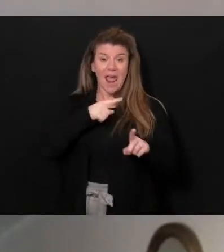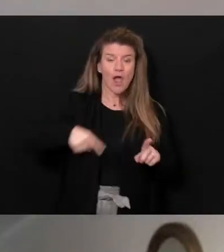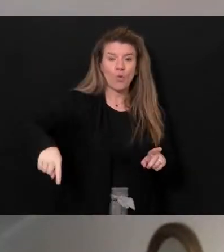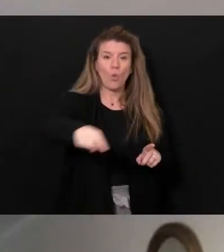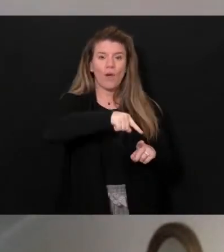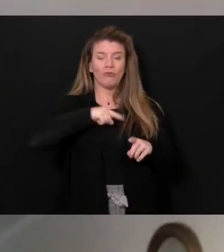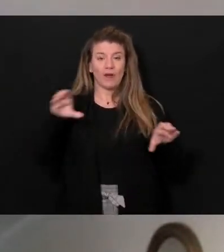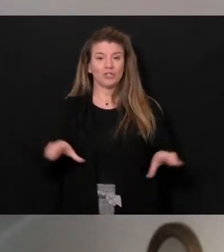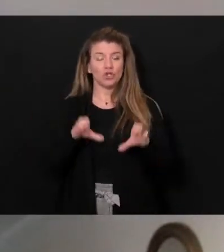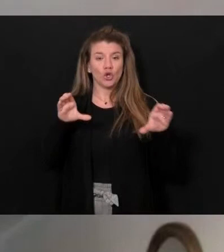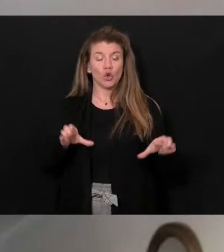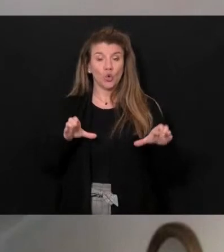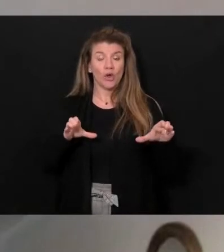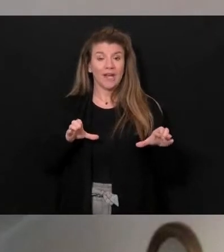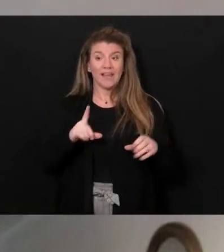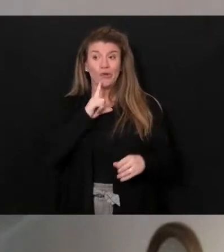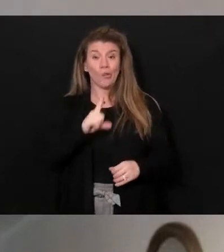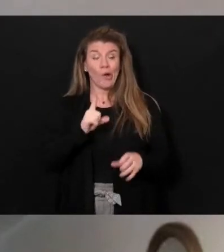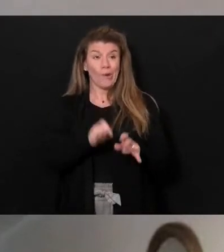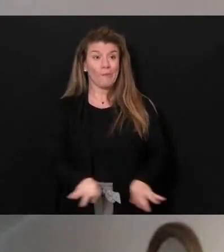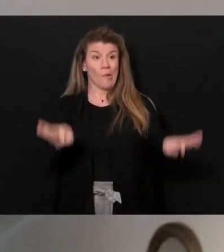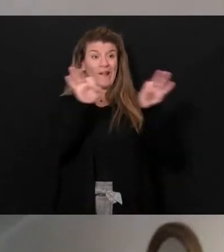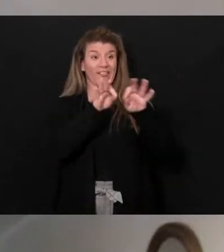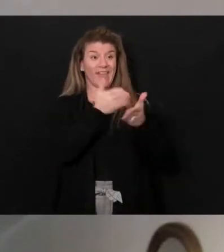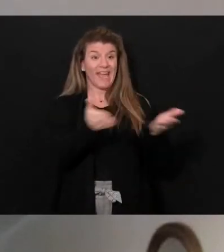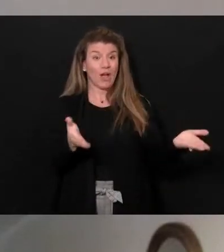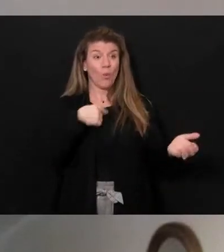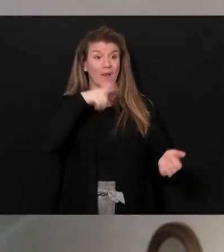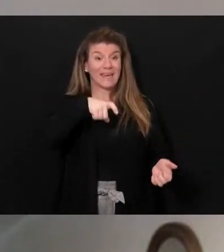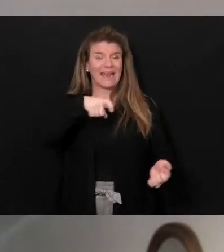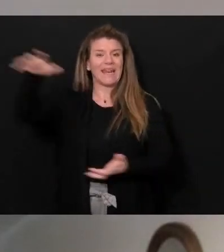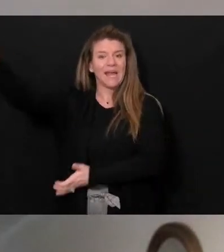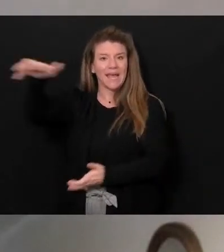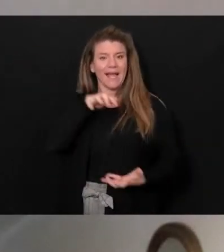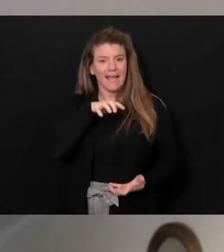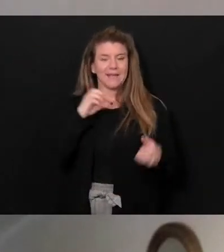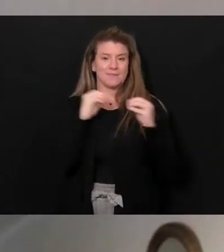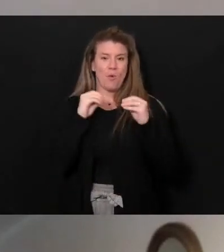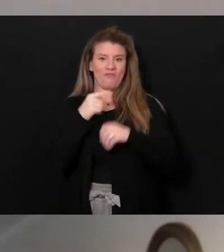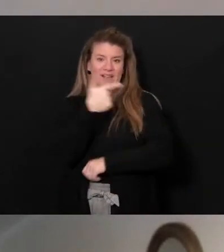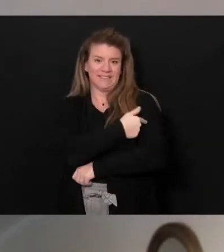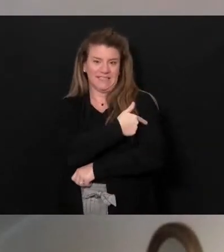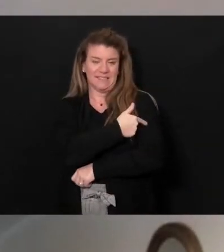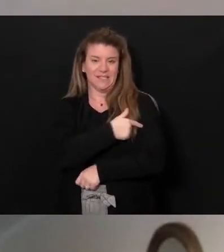do, you know, the real key for us is getting more and more vaccines so that we can